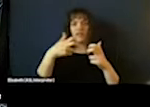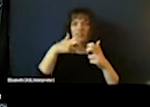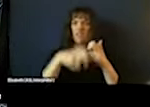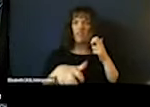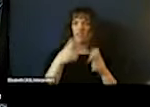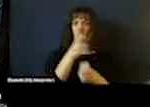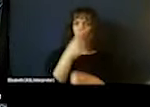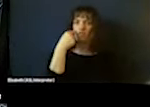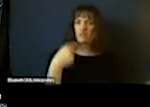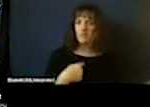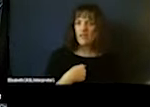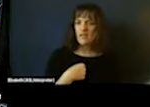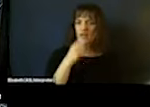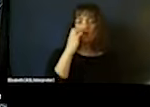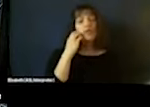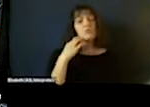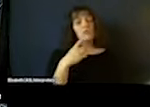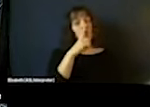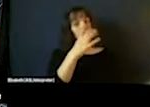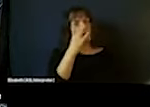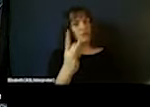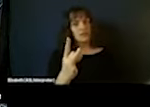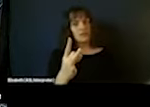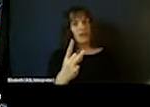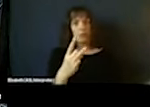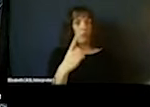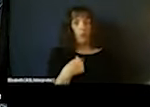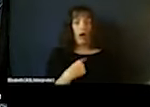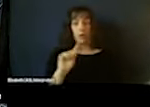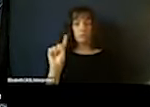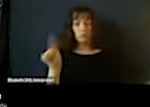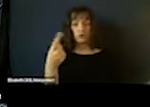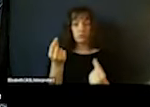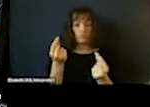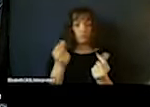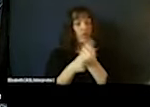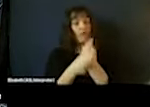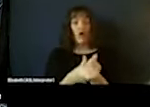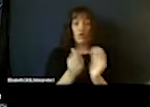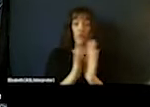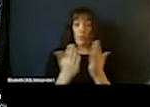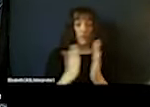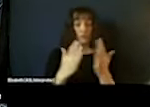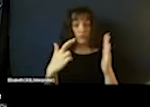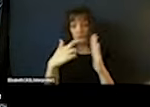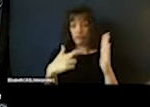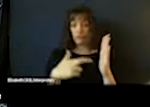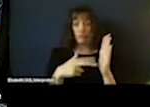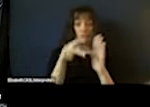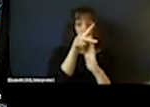professional experiments, I just need to follow manual. I just needed to follow the protocol. I was trained for a long